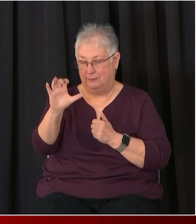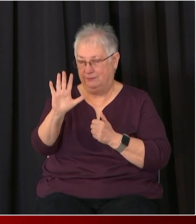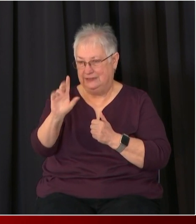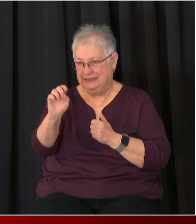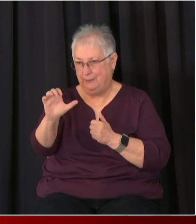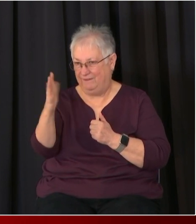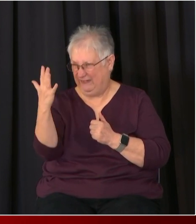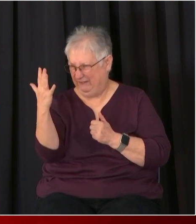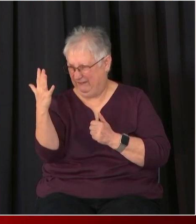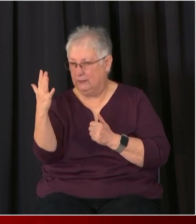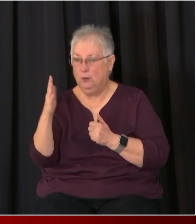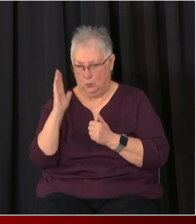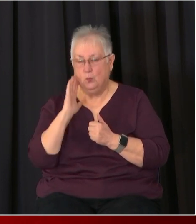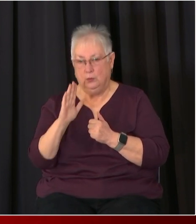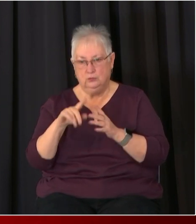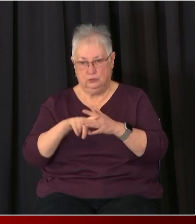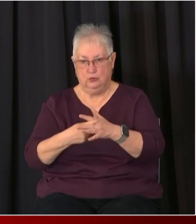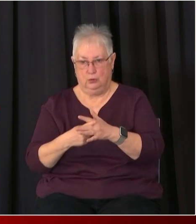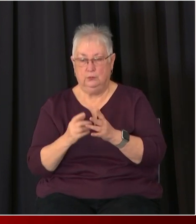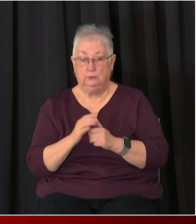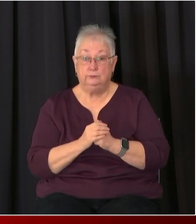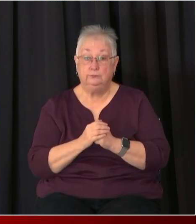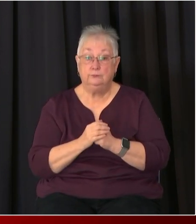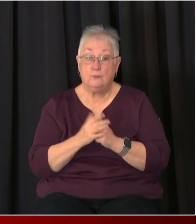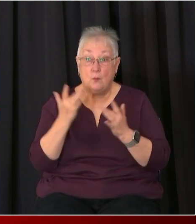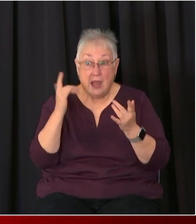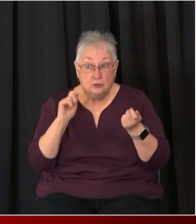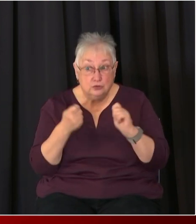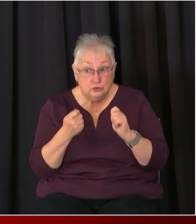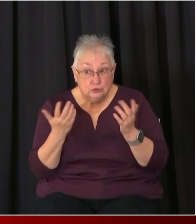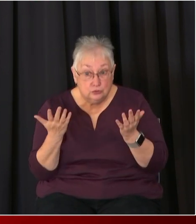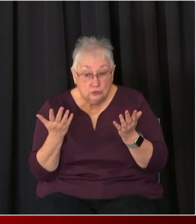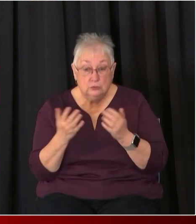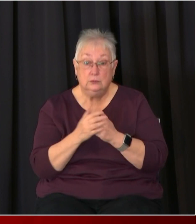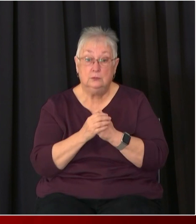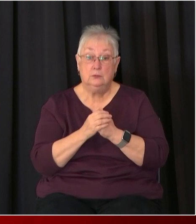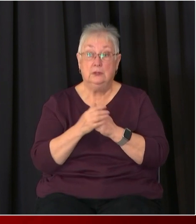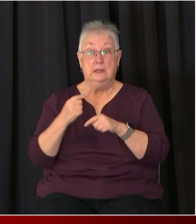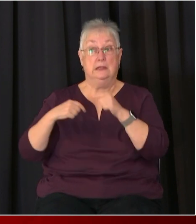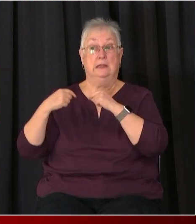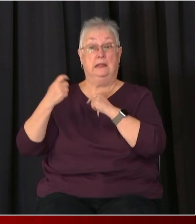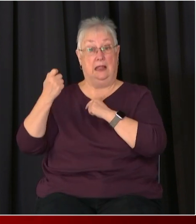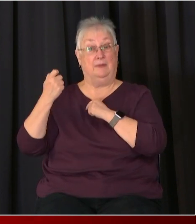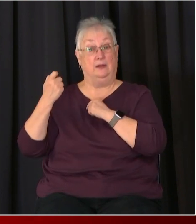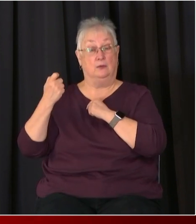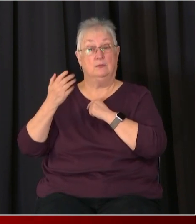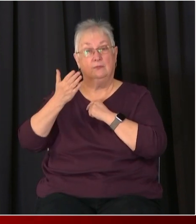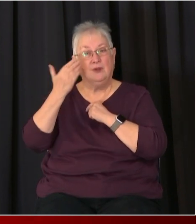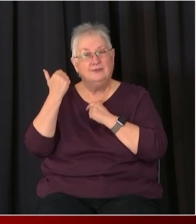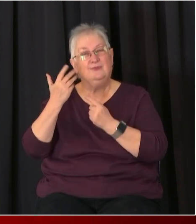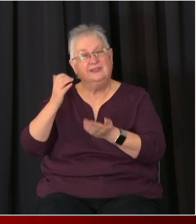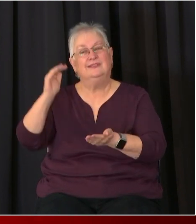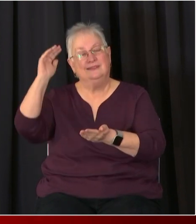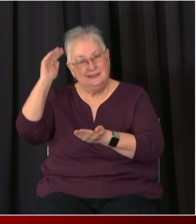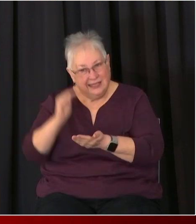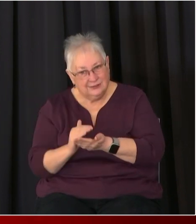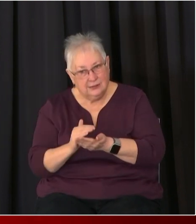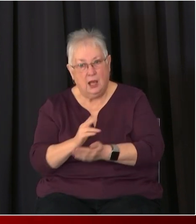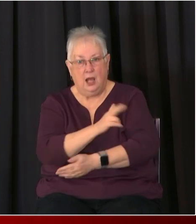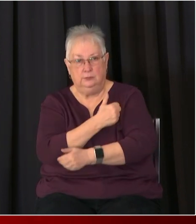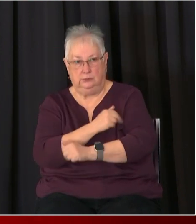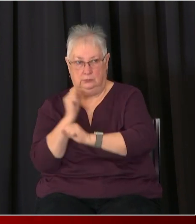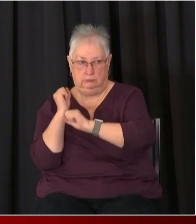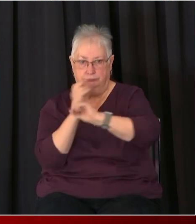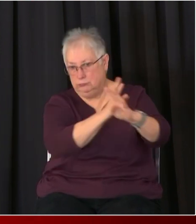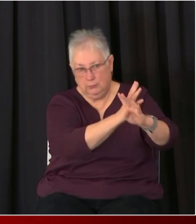curve, help us reserve hospital beds for the most in need of care, and keep our community safe during this nationwide